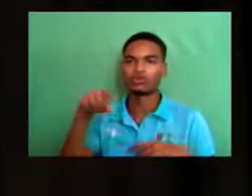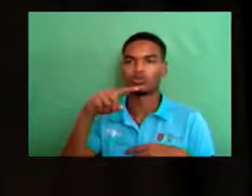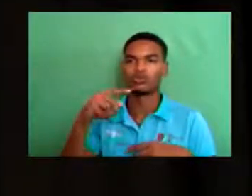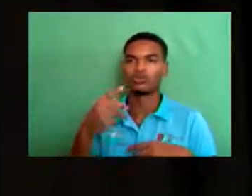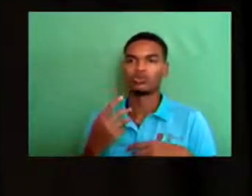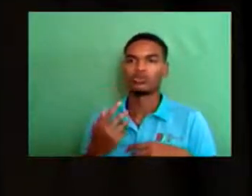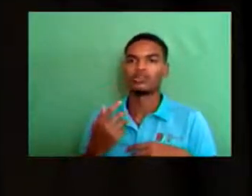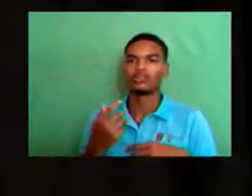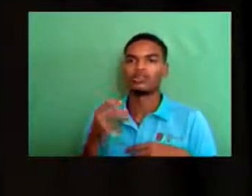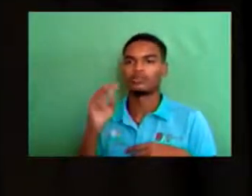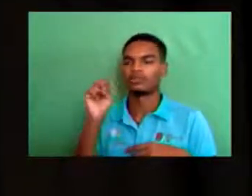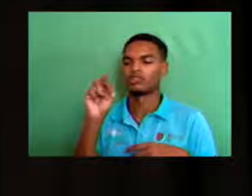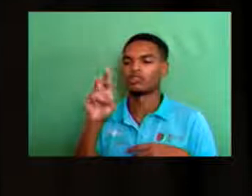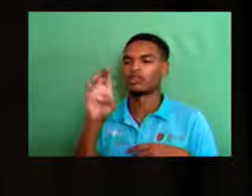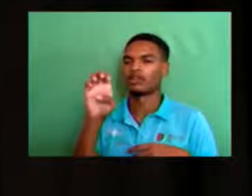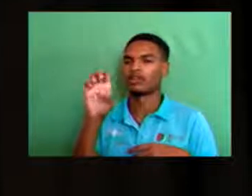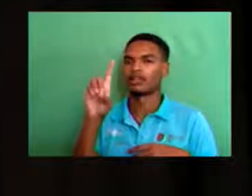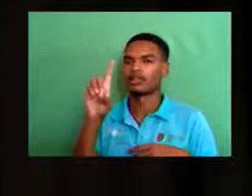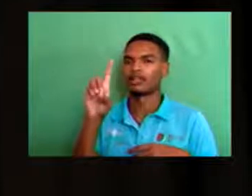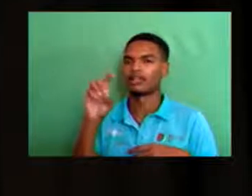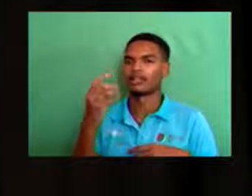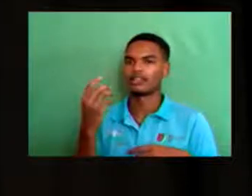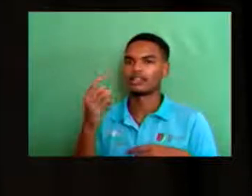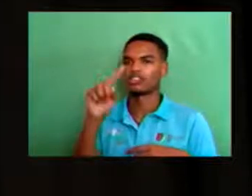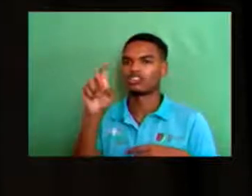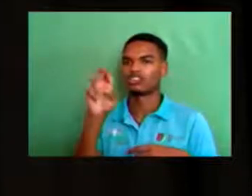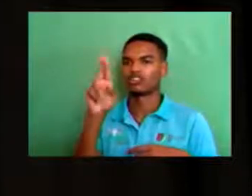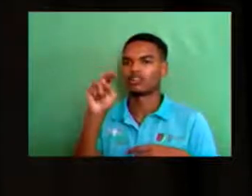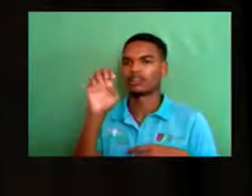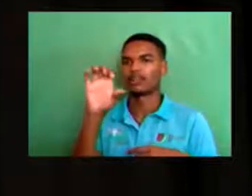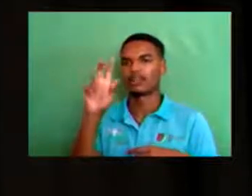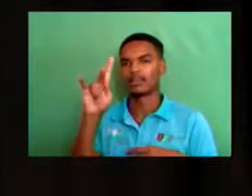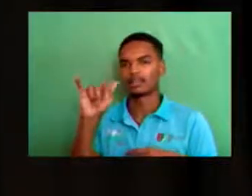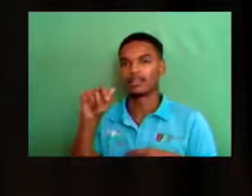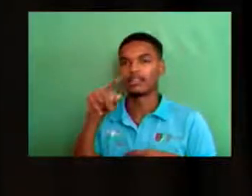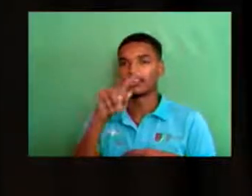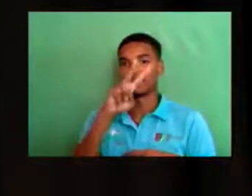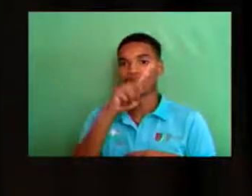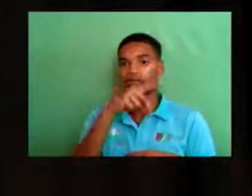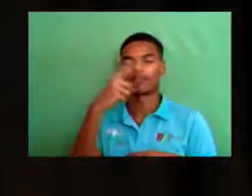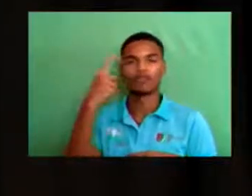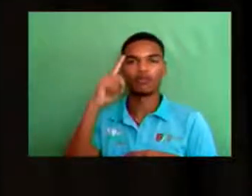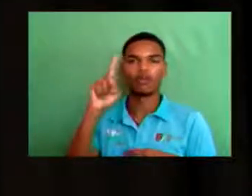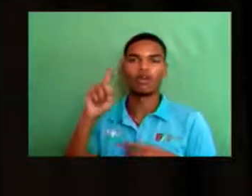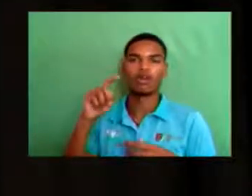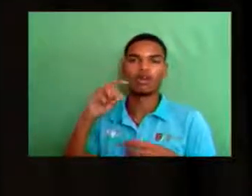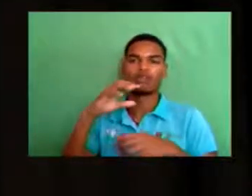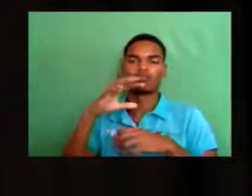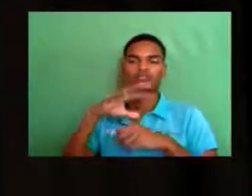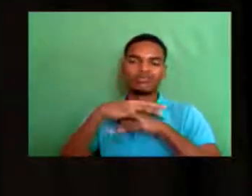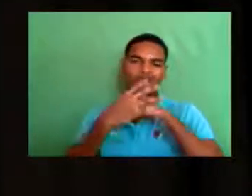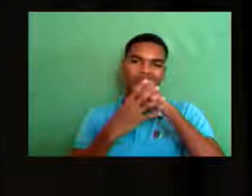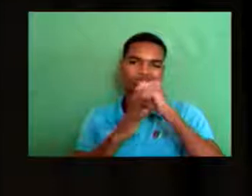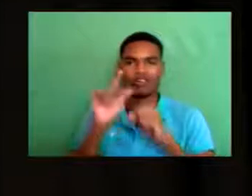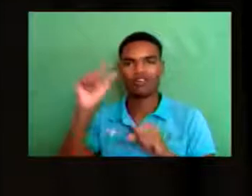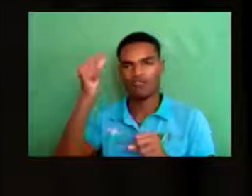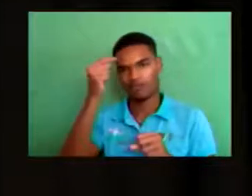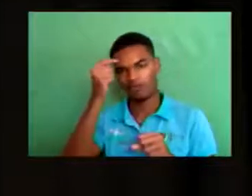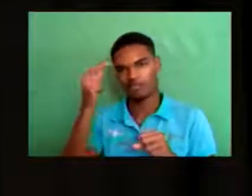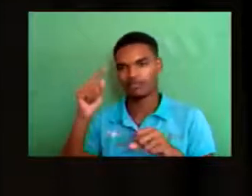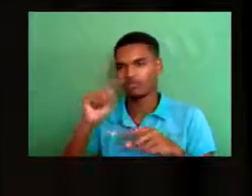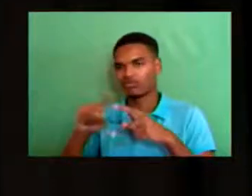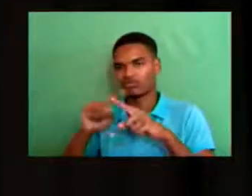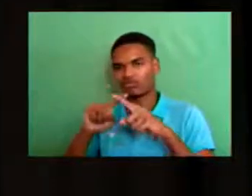Mr. Ed Zarnecki, who's the VP of Global Government Affairs for the